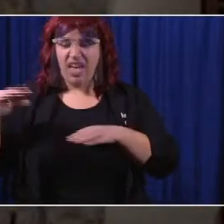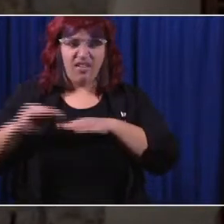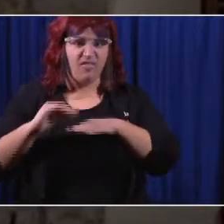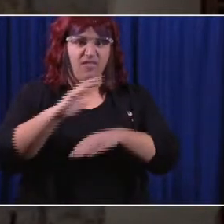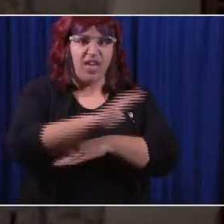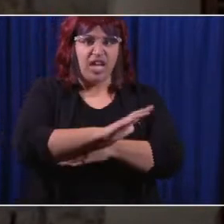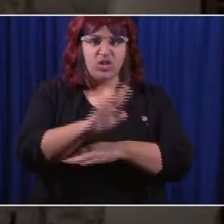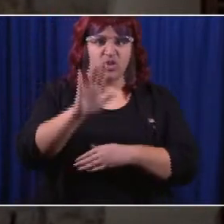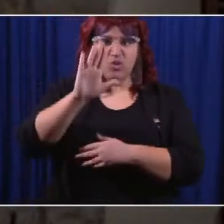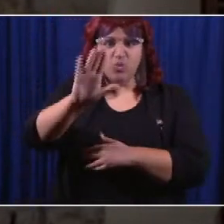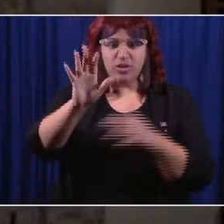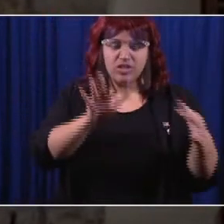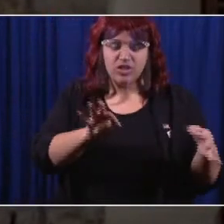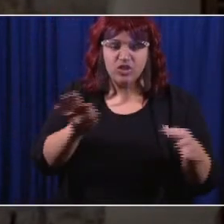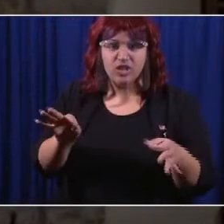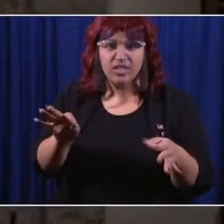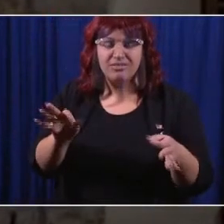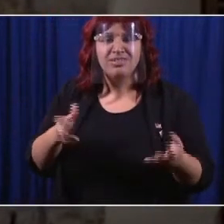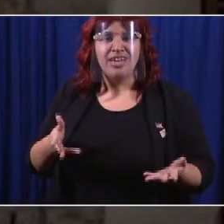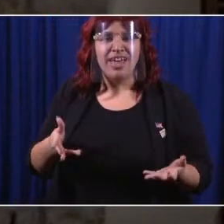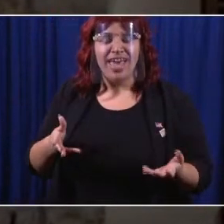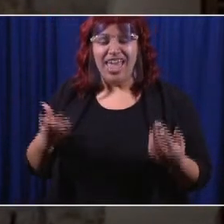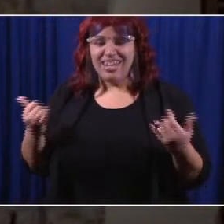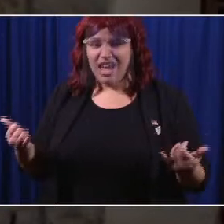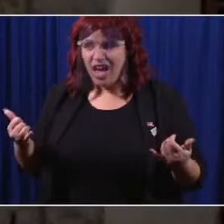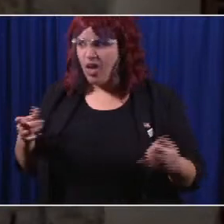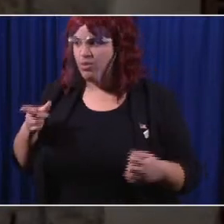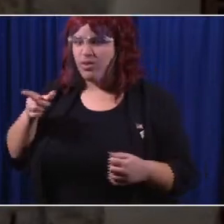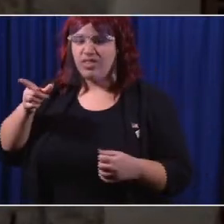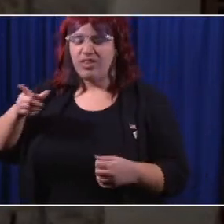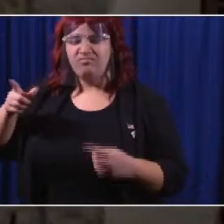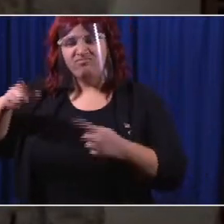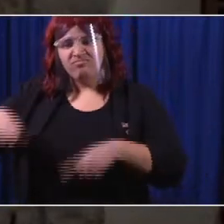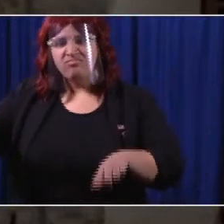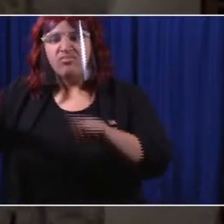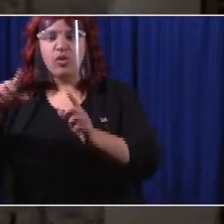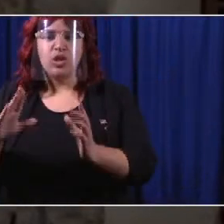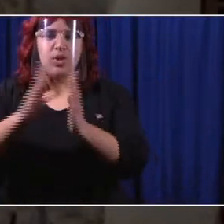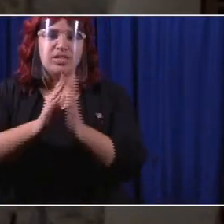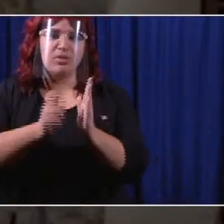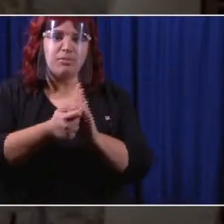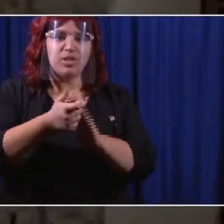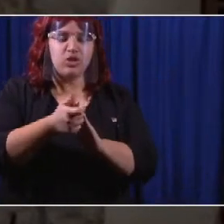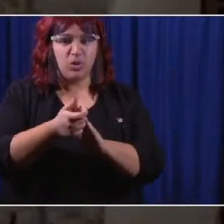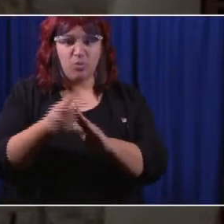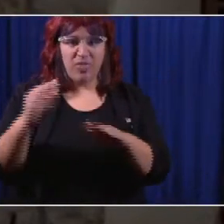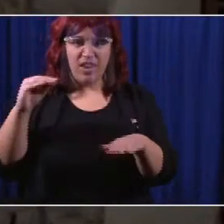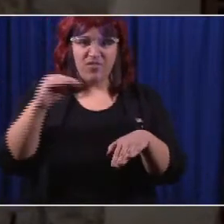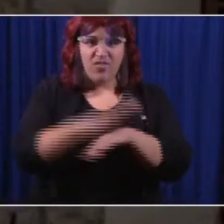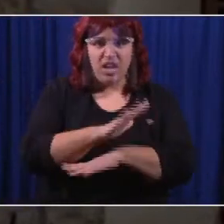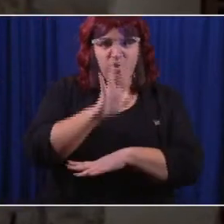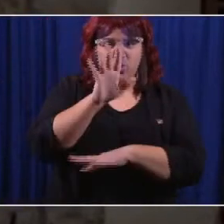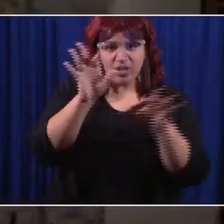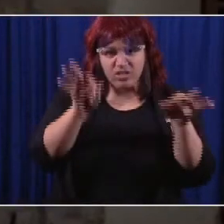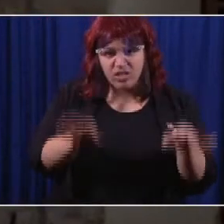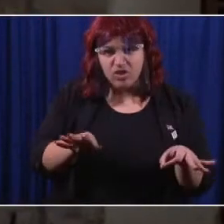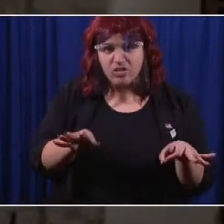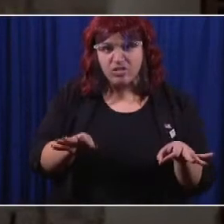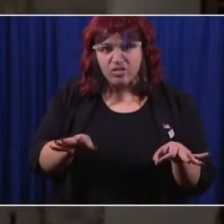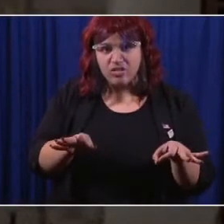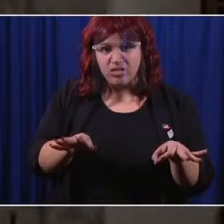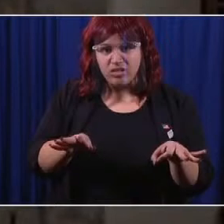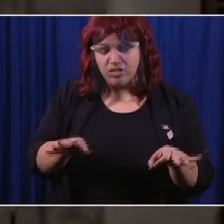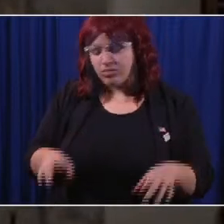of impeachment being filed, do you see it having any effect moving forward? Thank you. No.